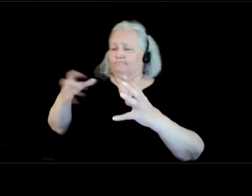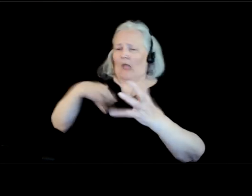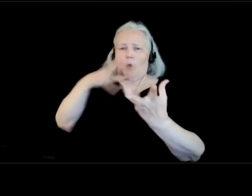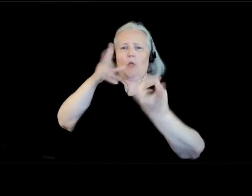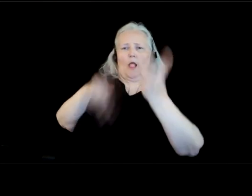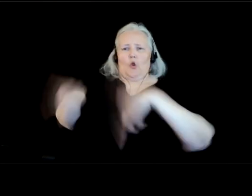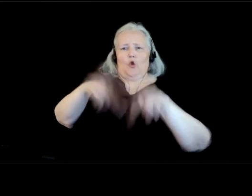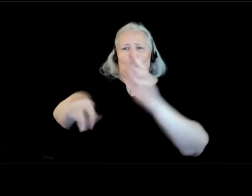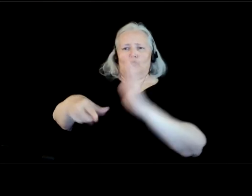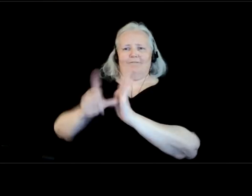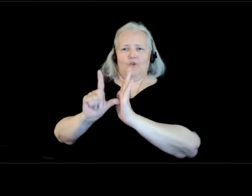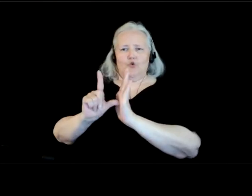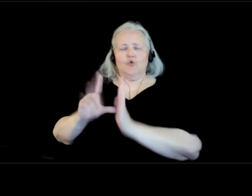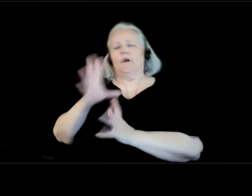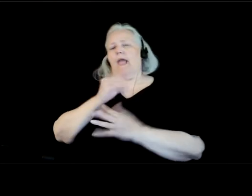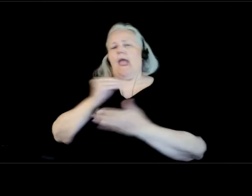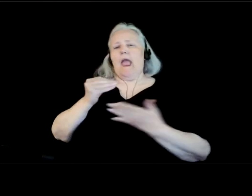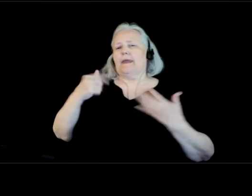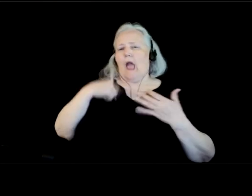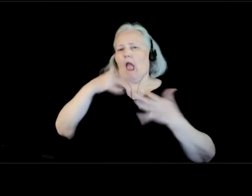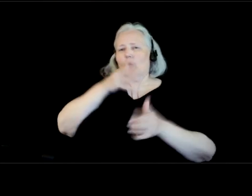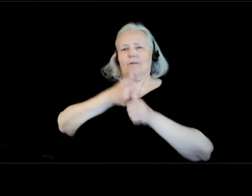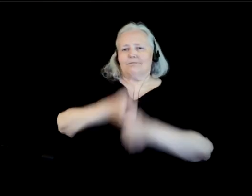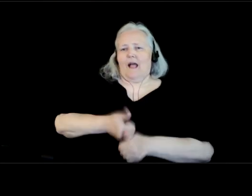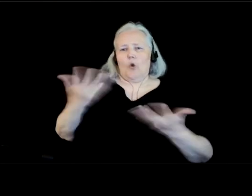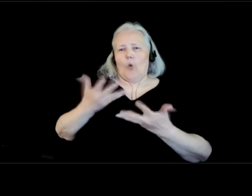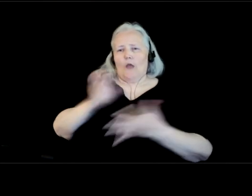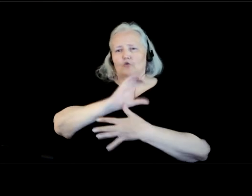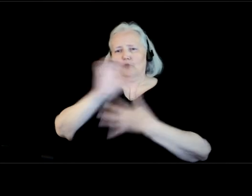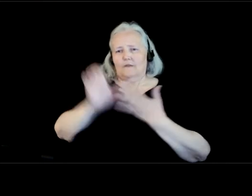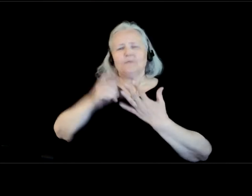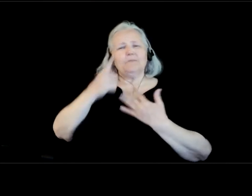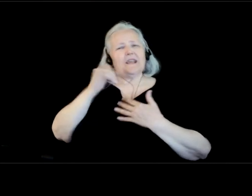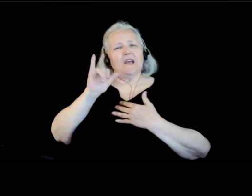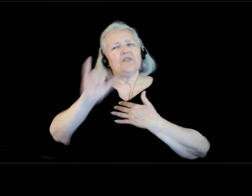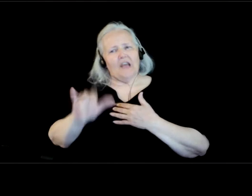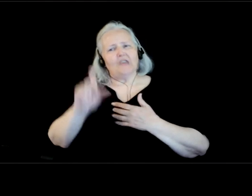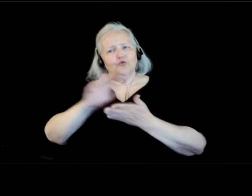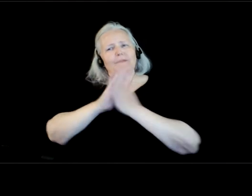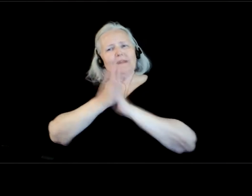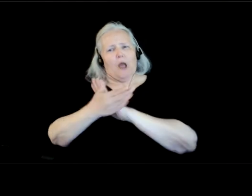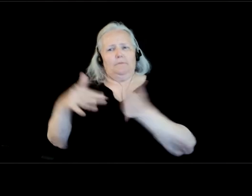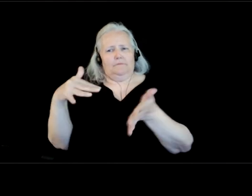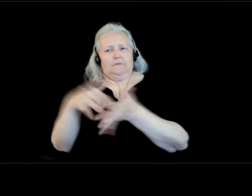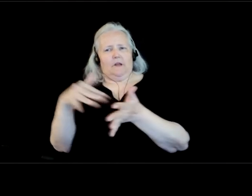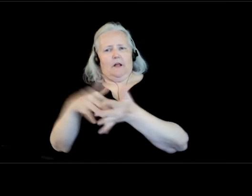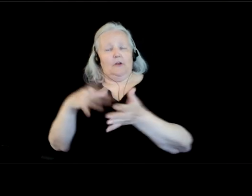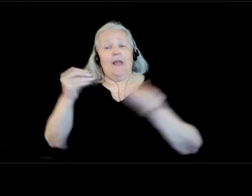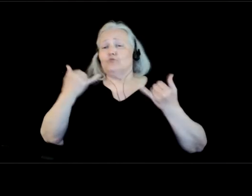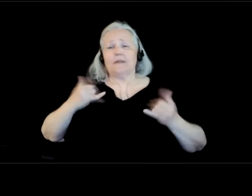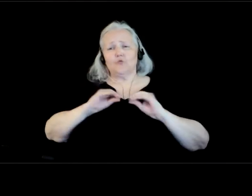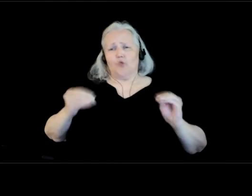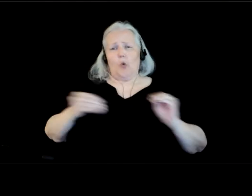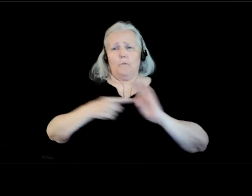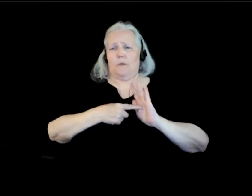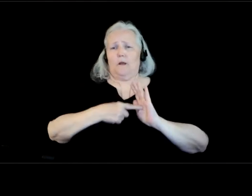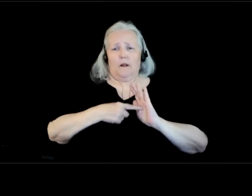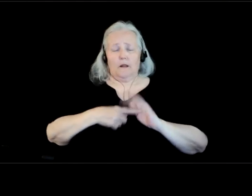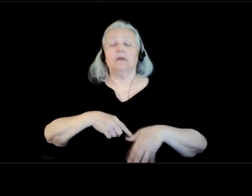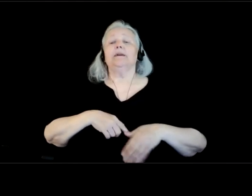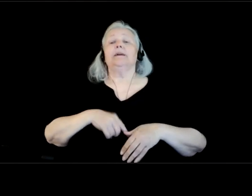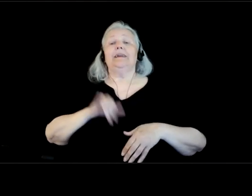the criteria are, because this should be scholarly product and we don't have a model for that. It seems to me like if you write a paper